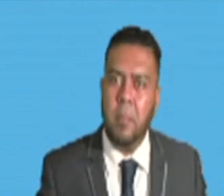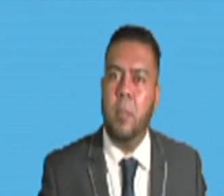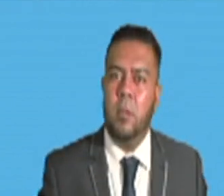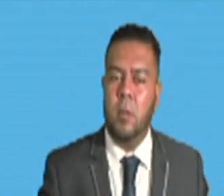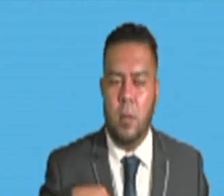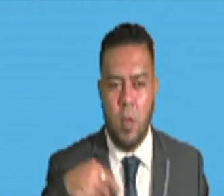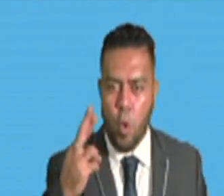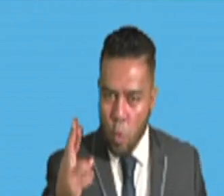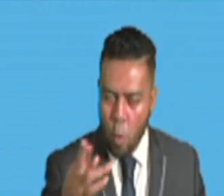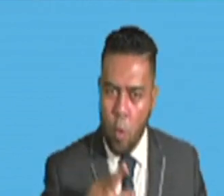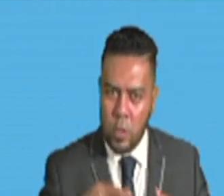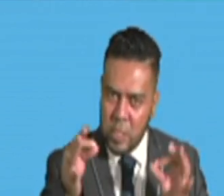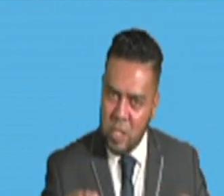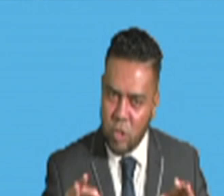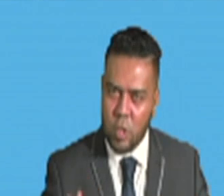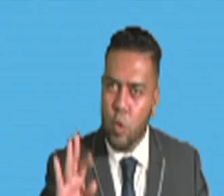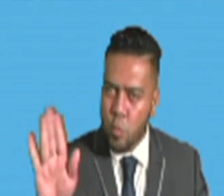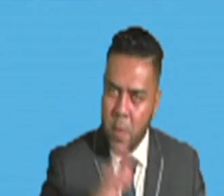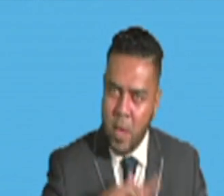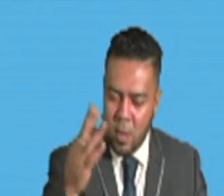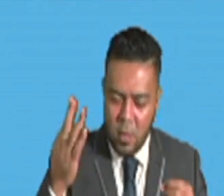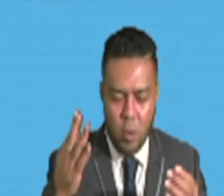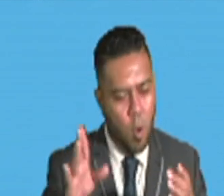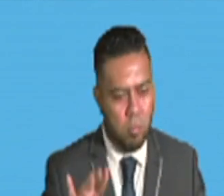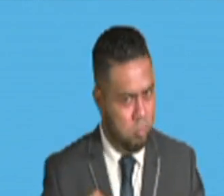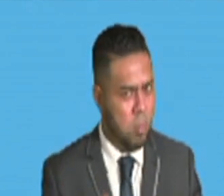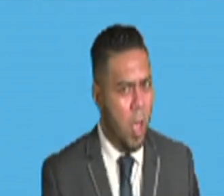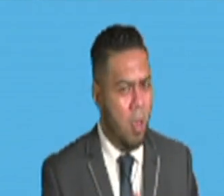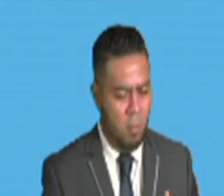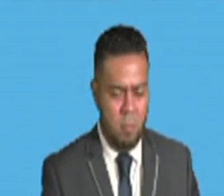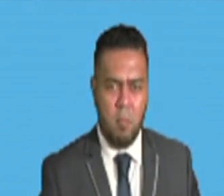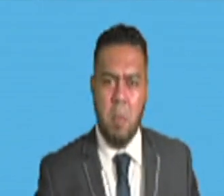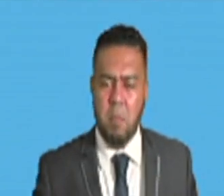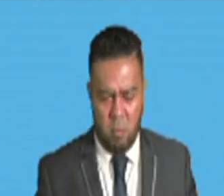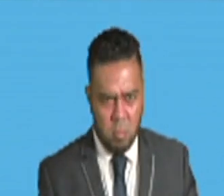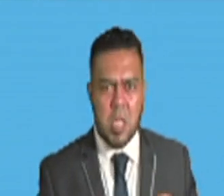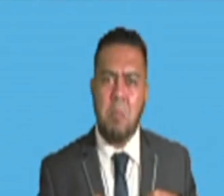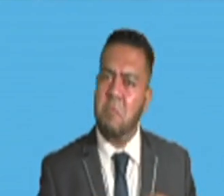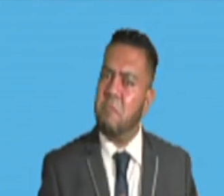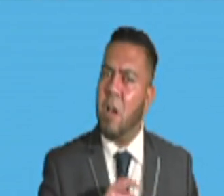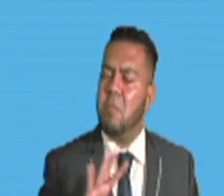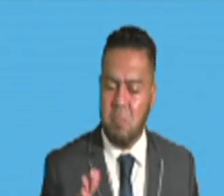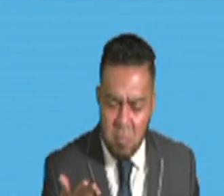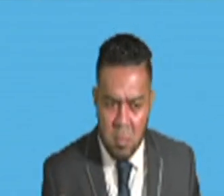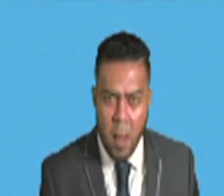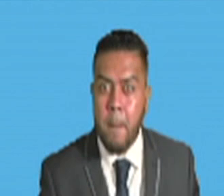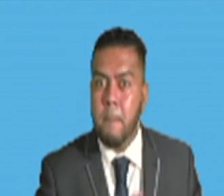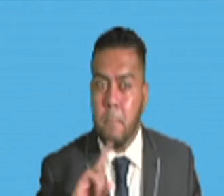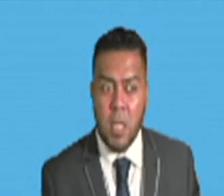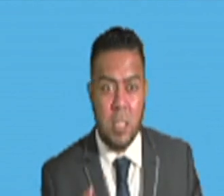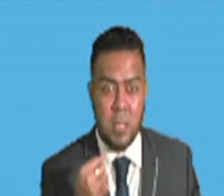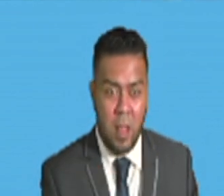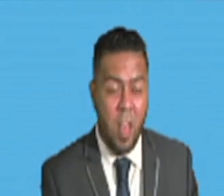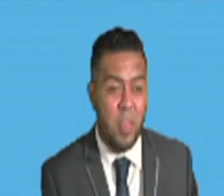graciously. And Mr. Speaker, sir, despite that, Mr. Speaker, sir, despite that, the Honourable Leader